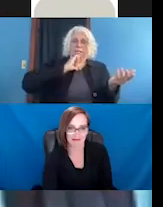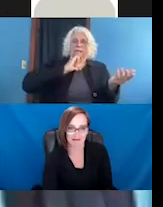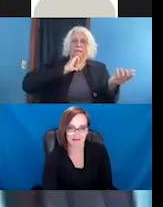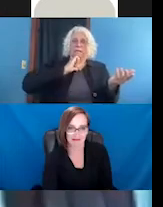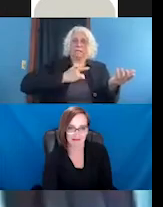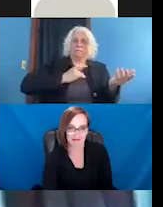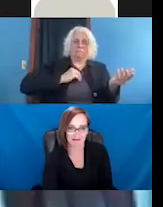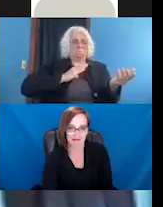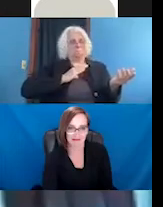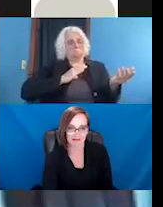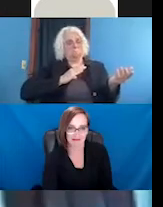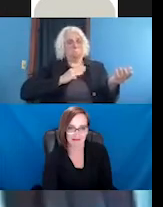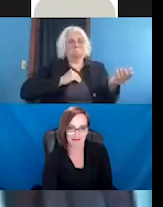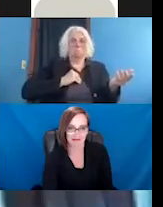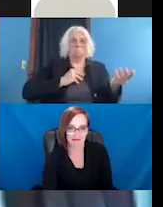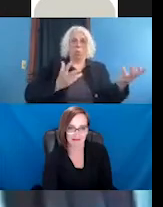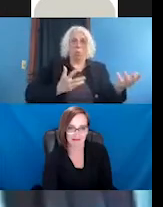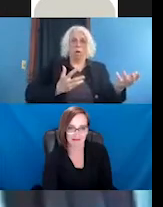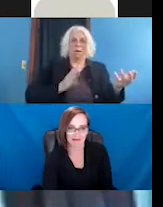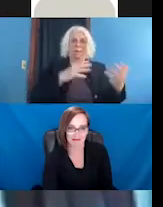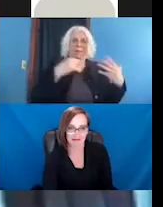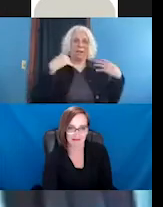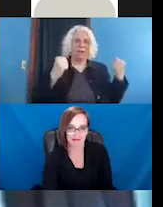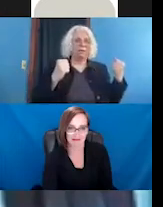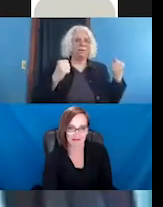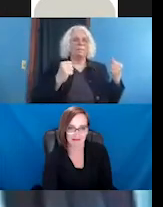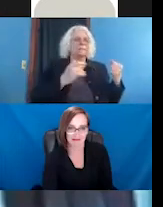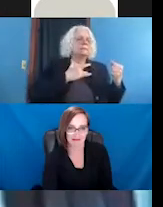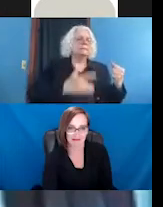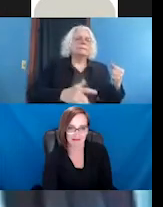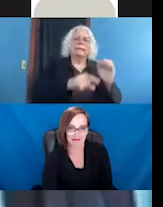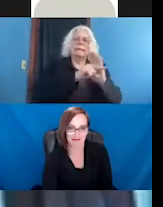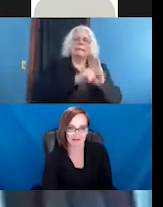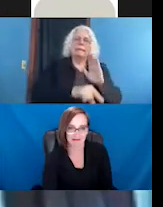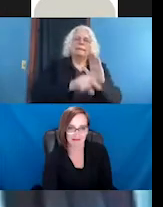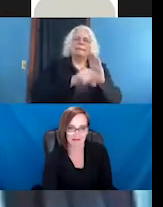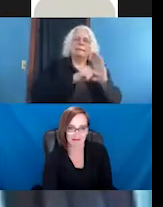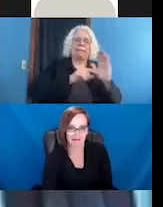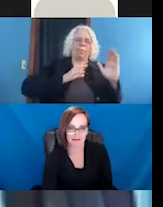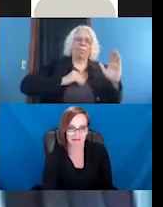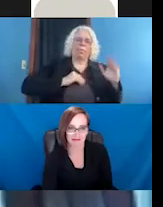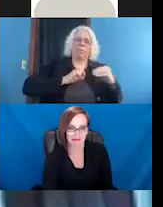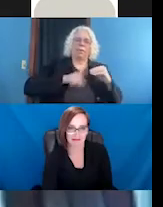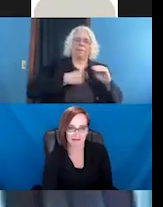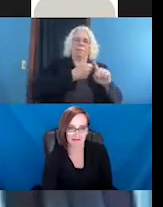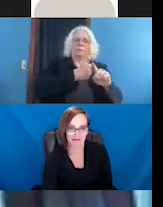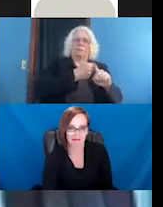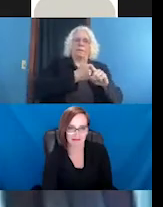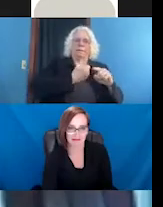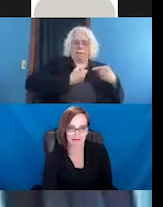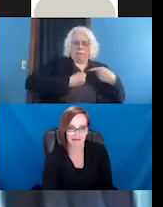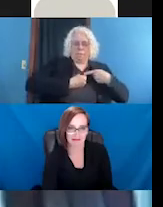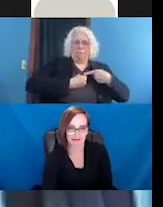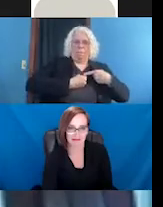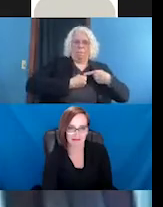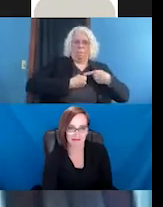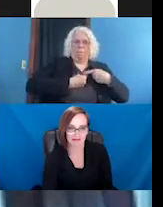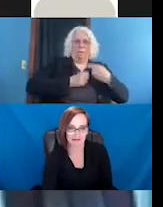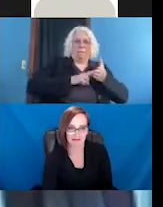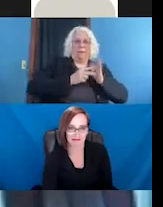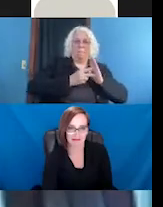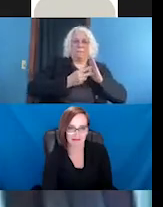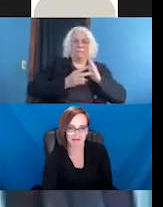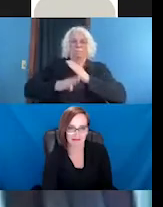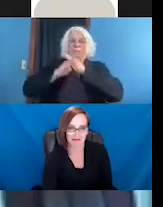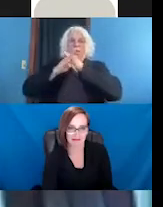of all those negative kind of social ills that we carry along with us that prevent us from moving forward